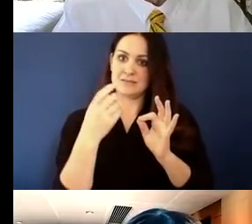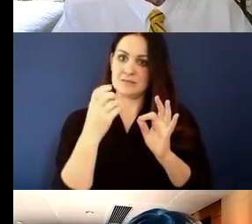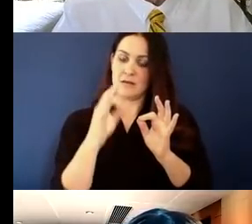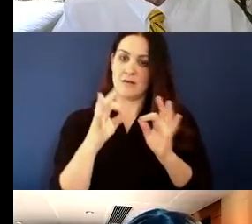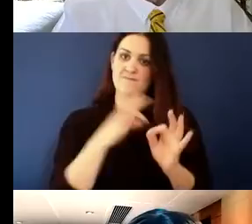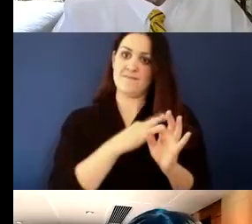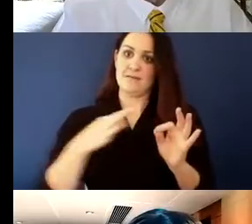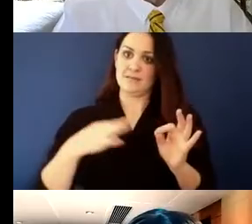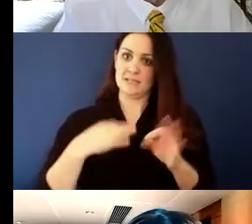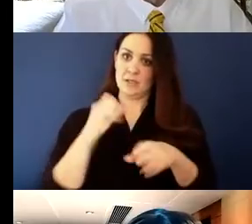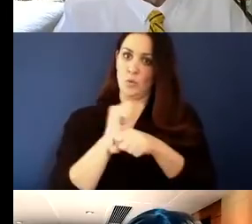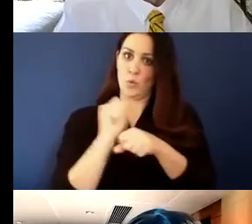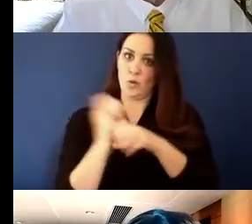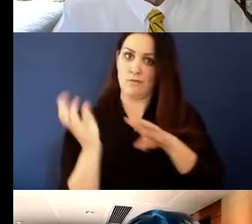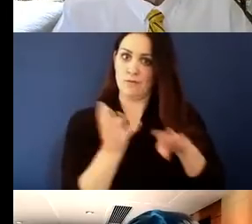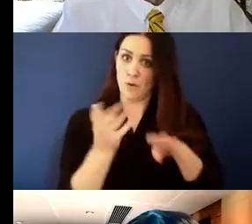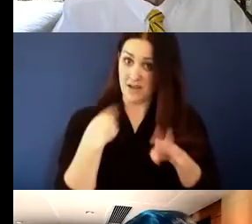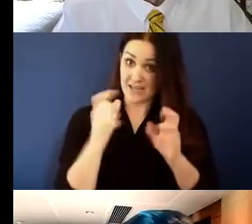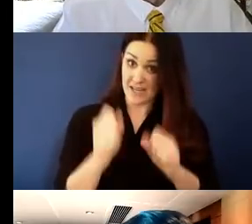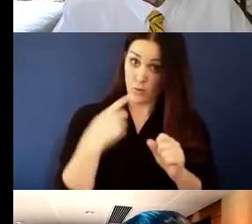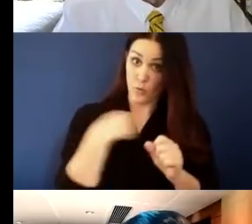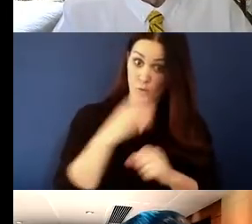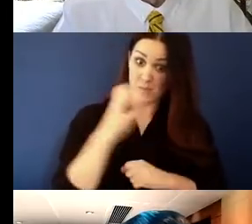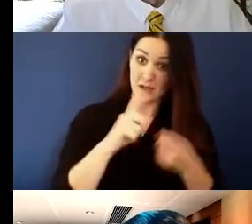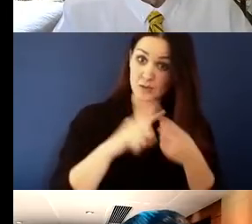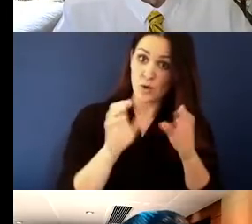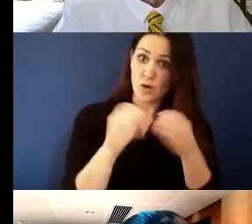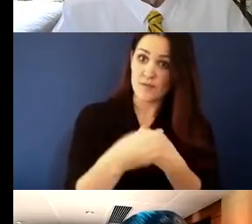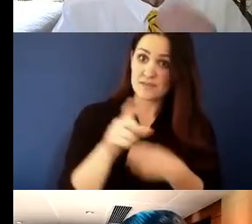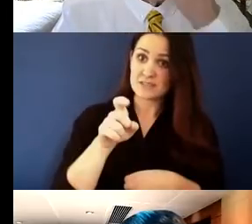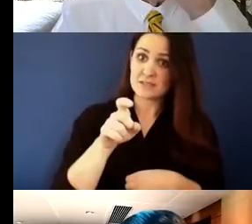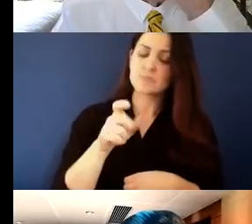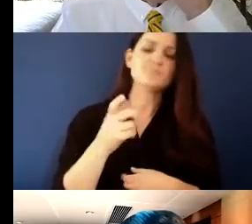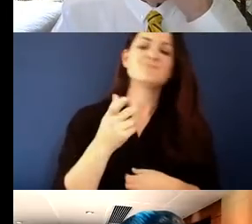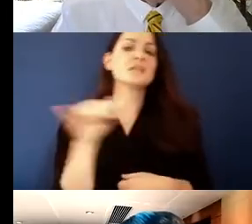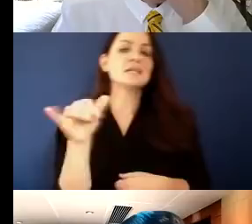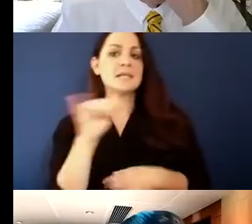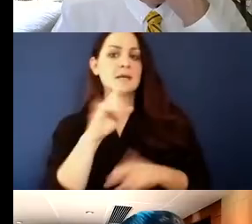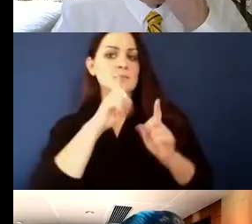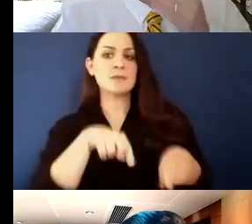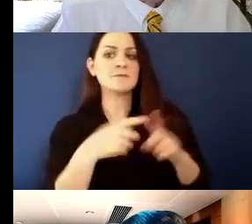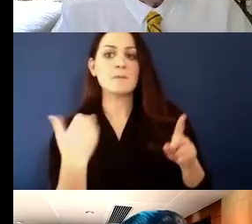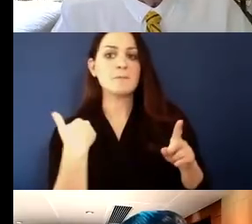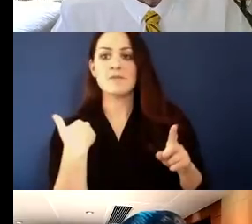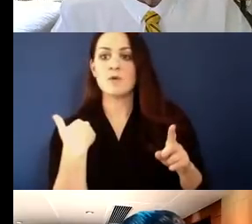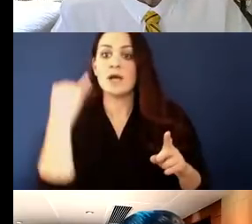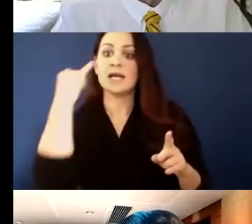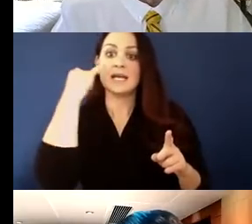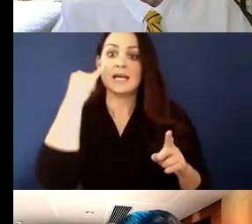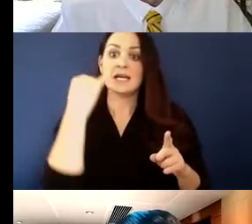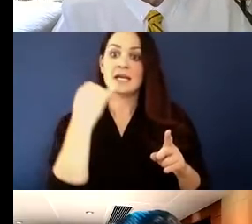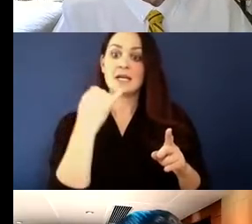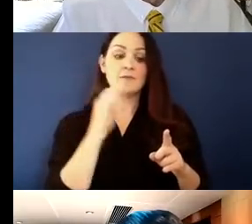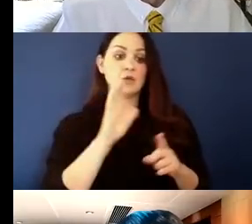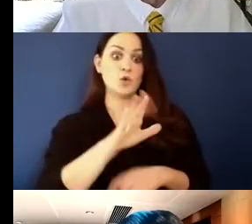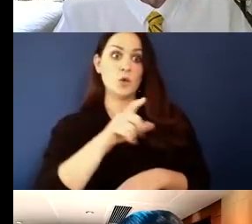be allowed back into the office? Again, I think that goes back to the last question I had, but if you think your need is great,